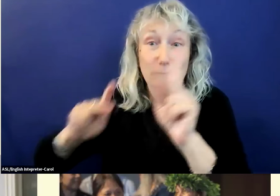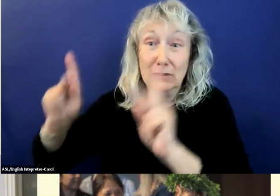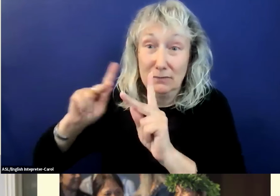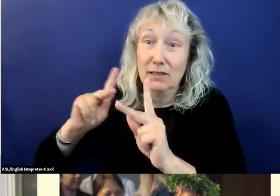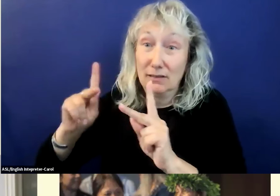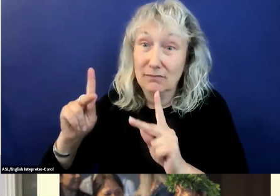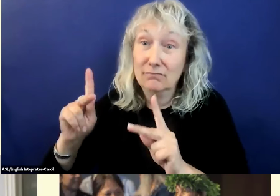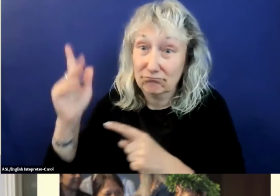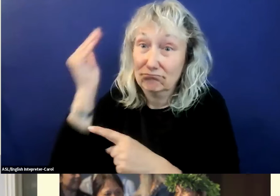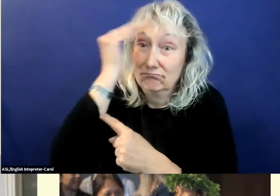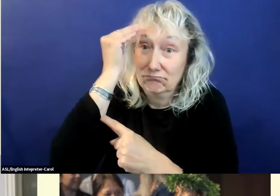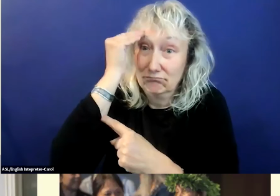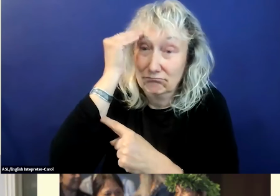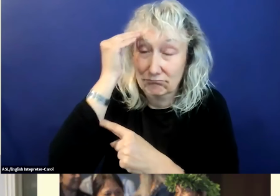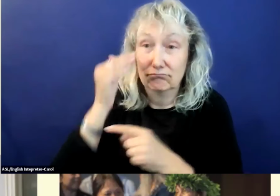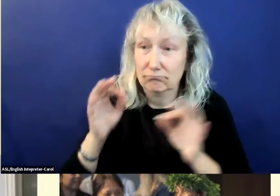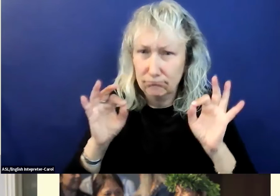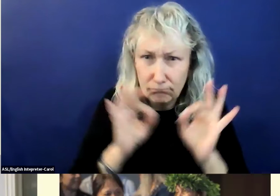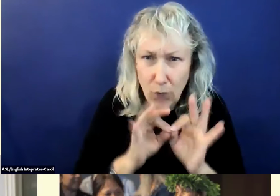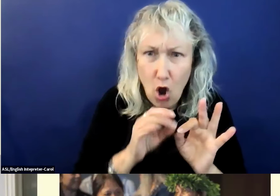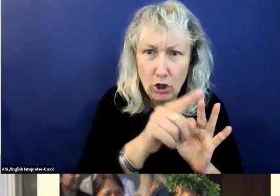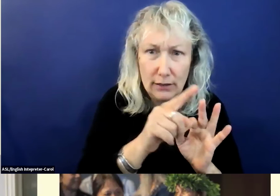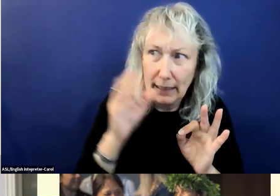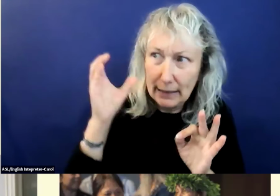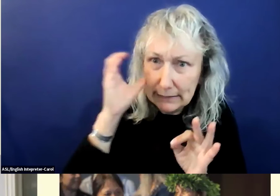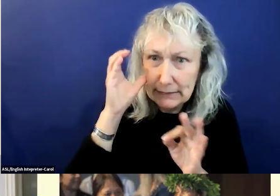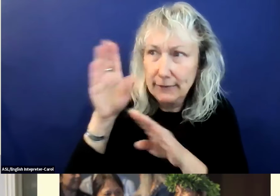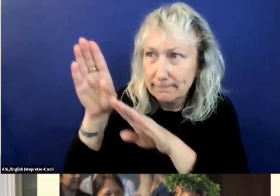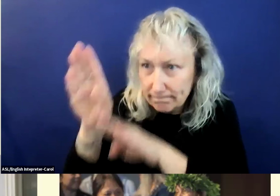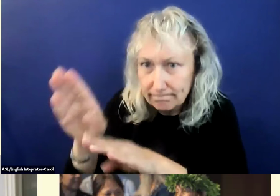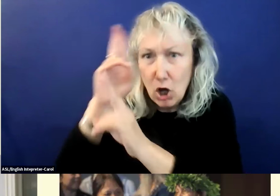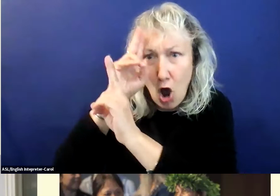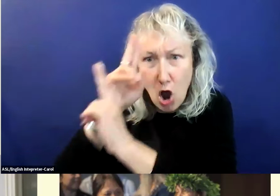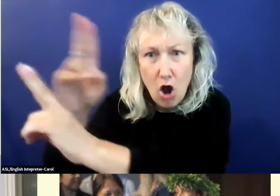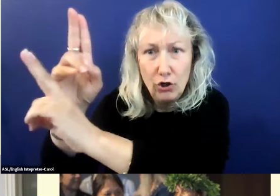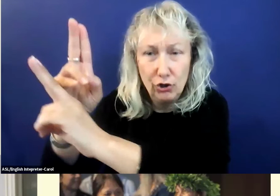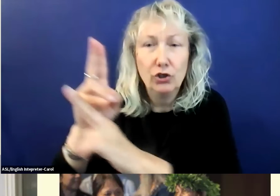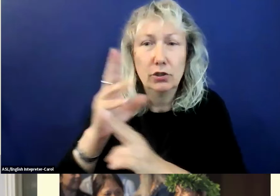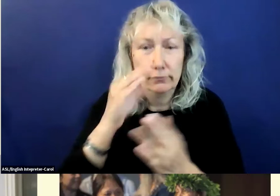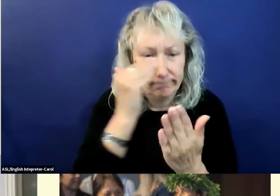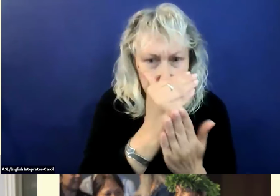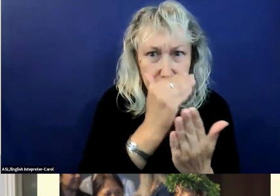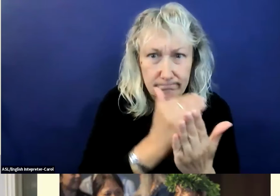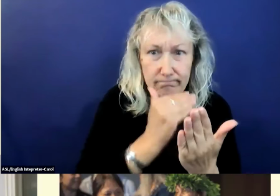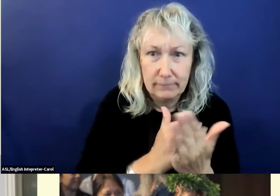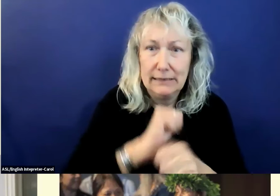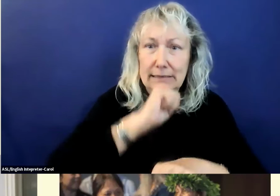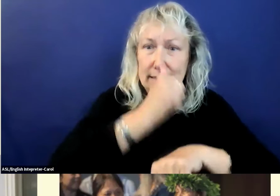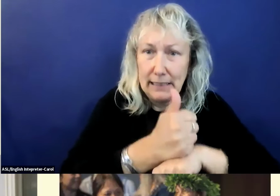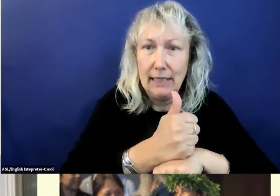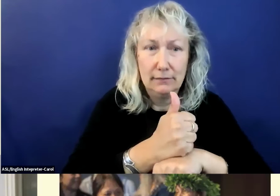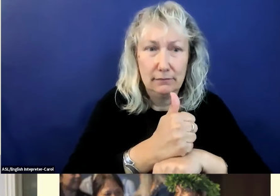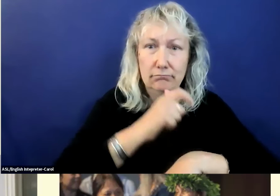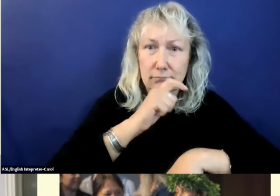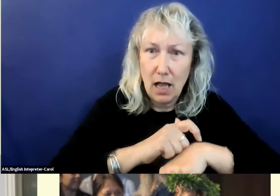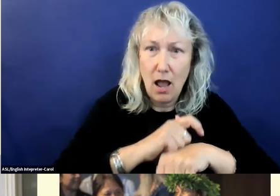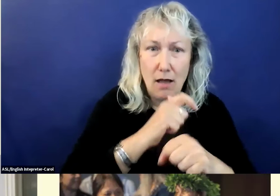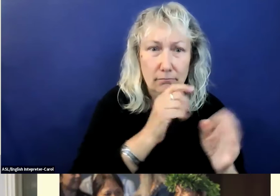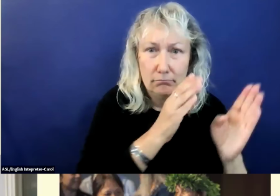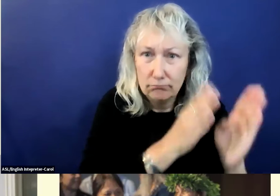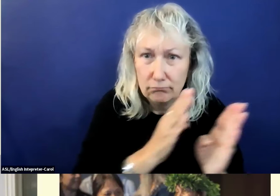a timeline, set resources and goal. And I would like to also end by inviting all of